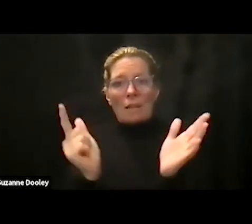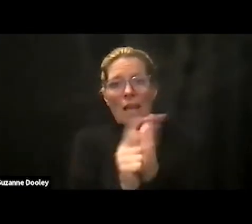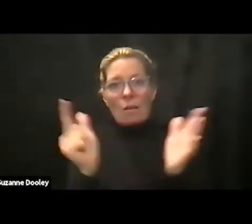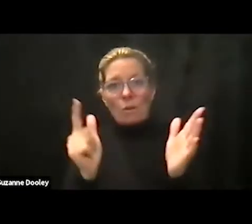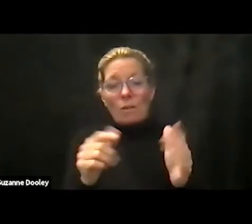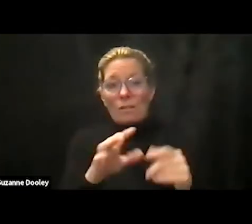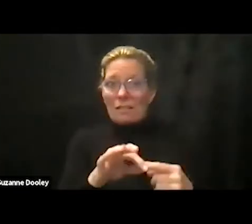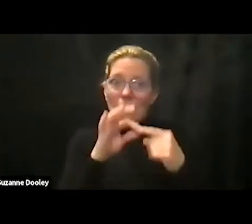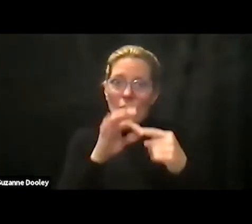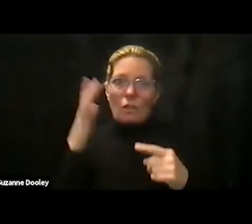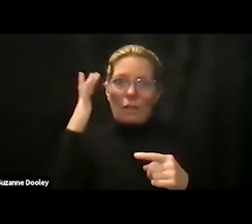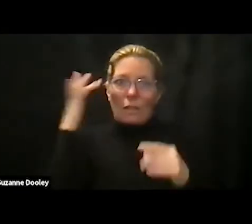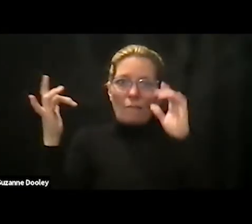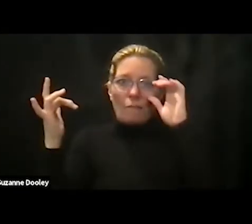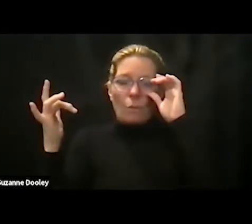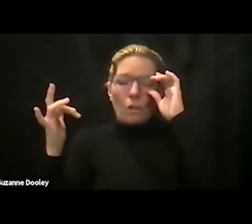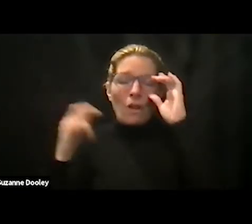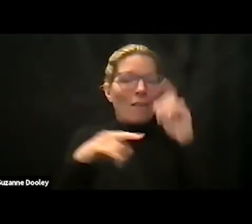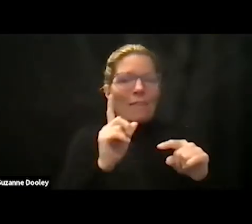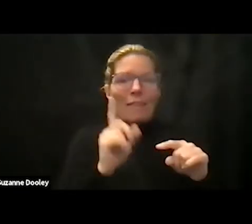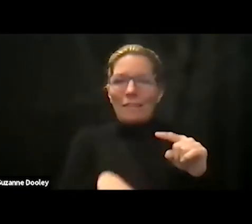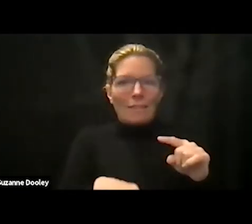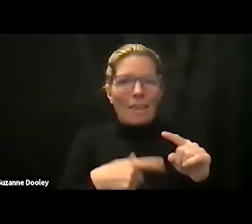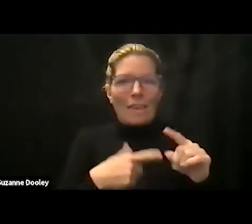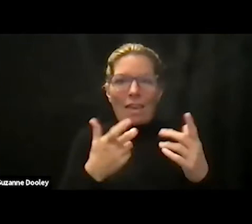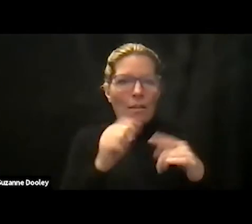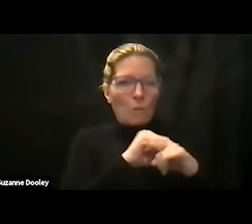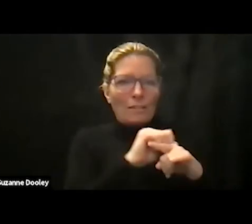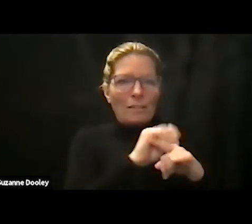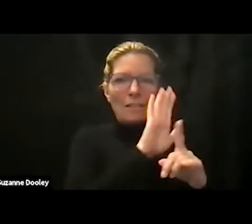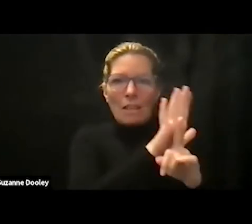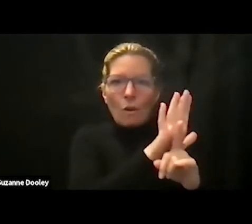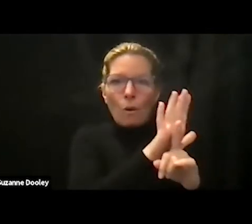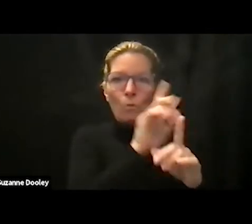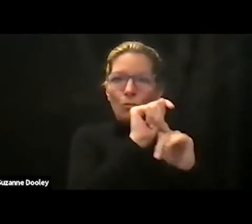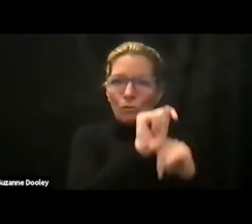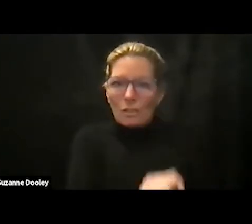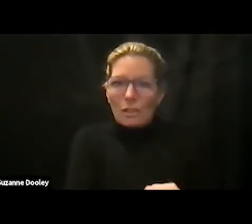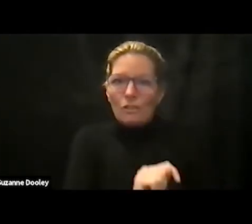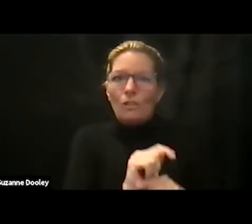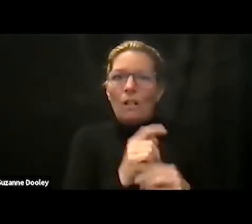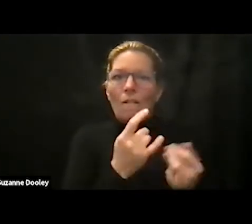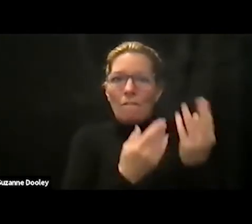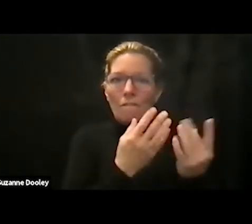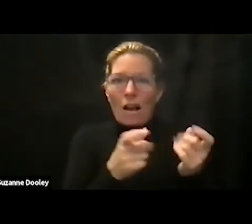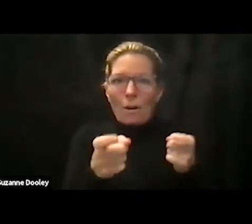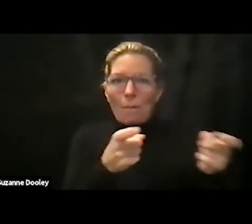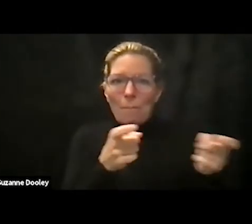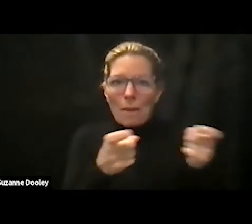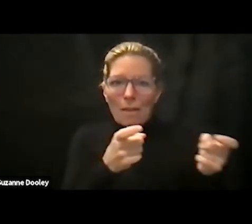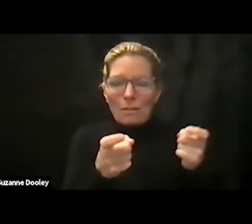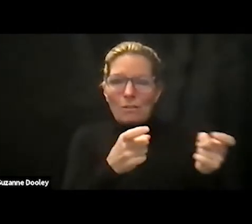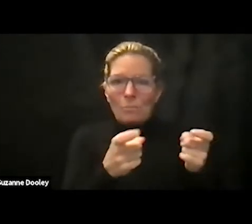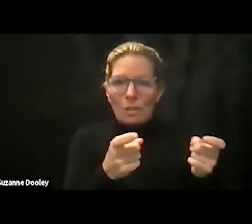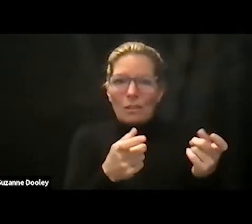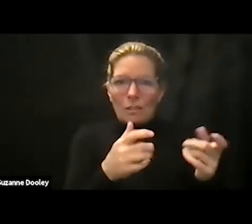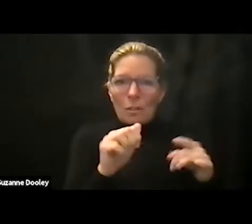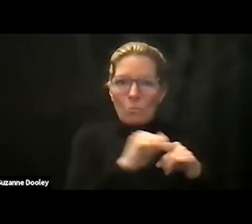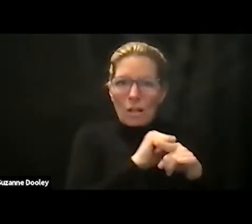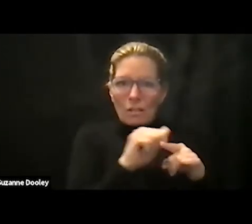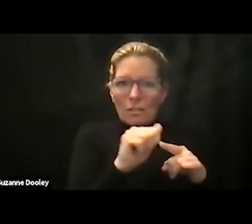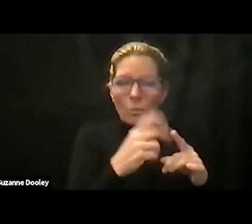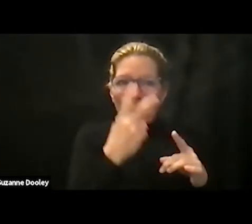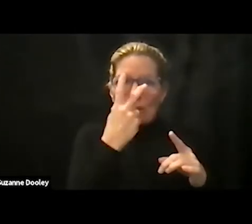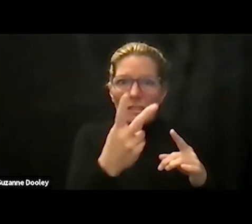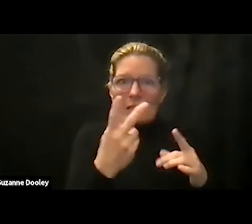especially in California, are unable to practice their own traditional fire management practices. And we're